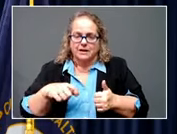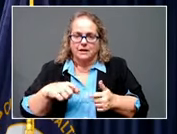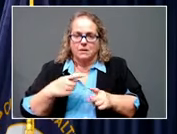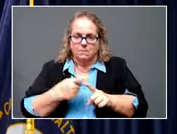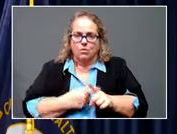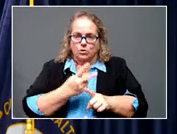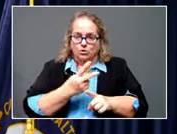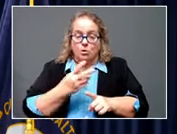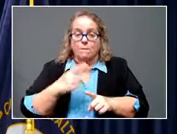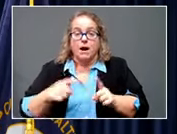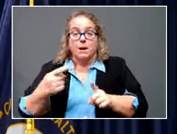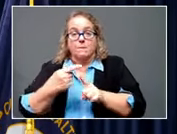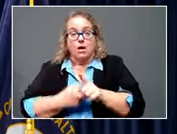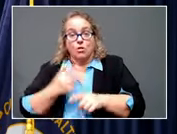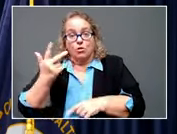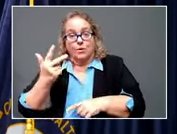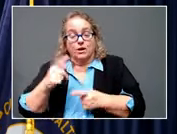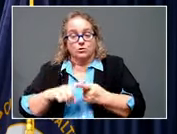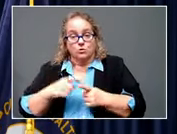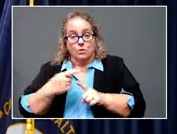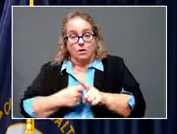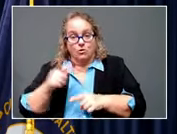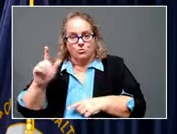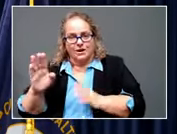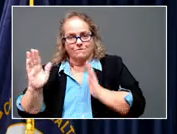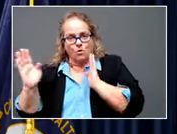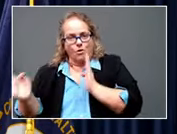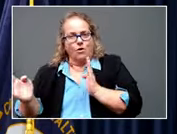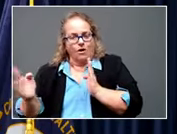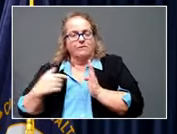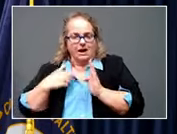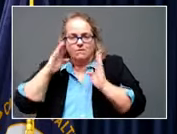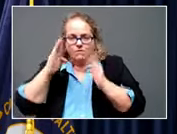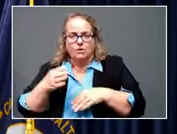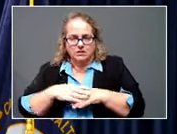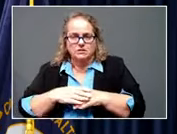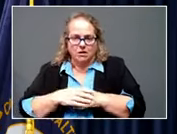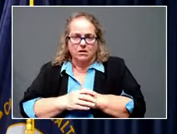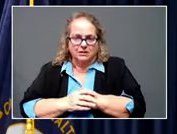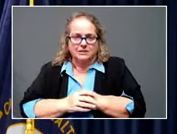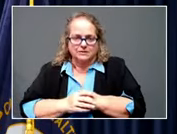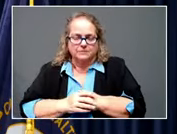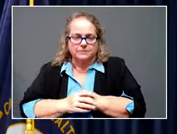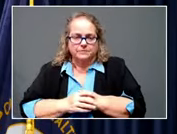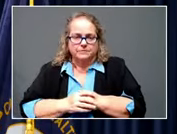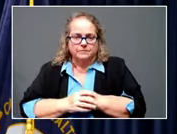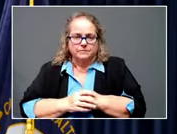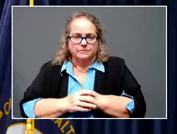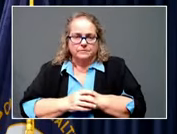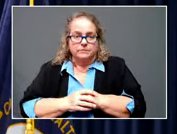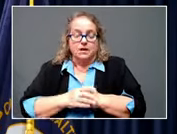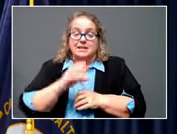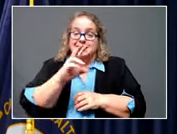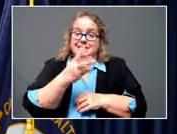24 is what I'm really focused on. The ruling from the Sixth Circuit, I believe, has been